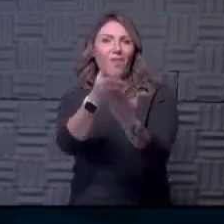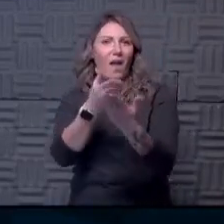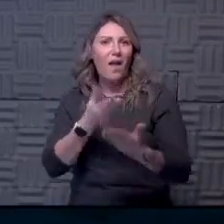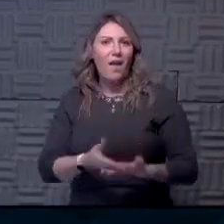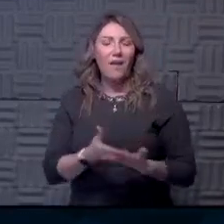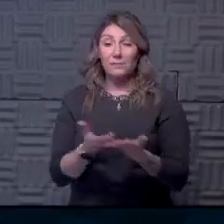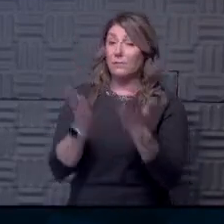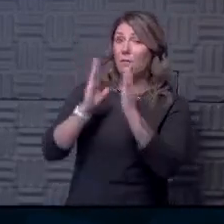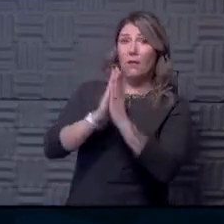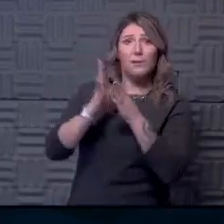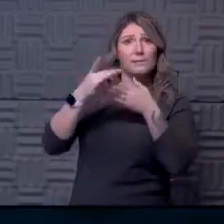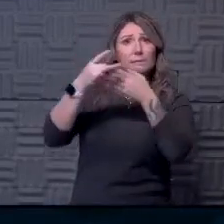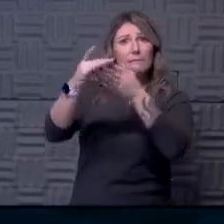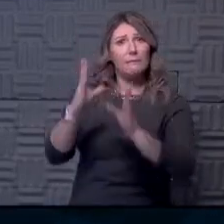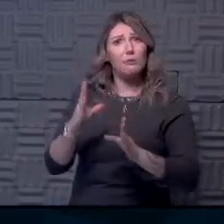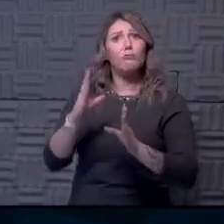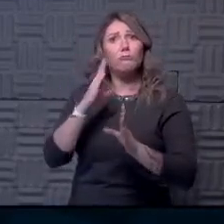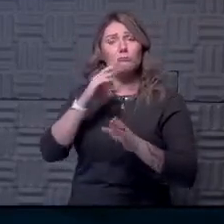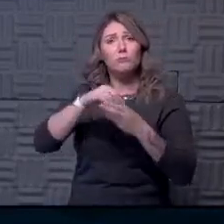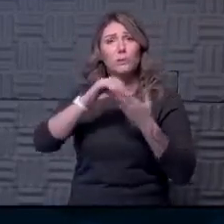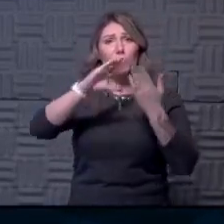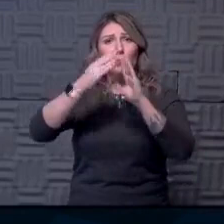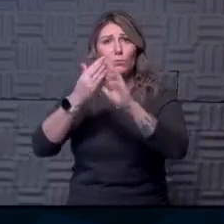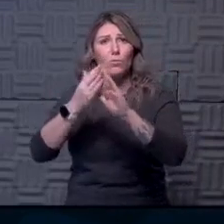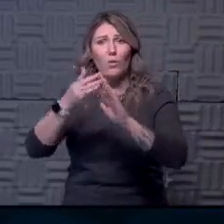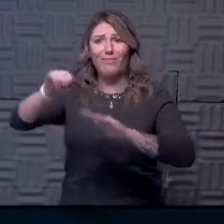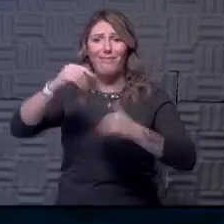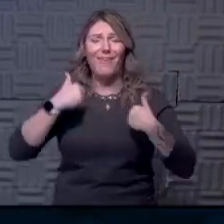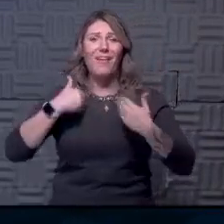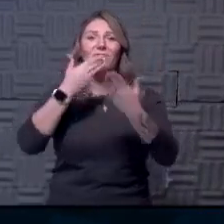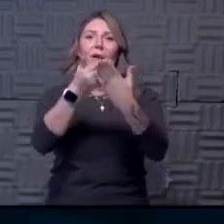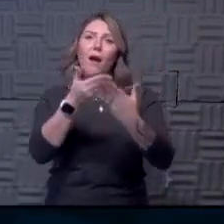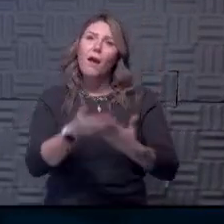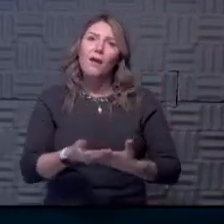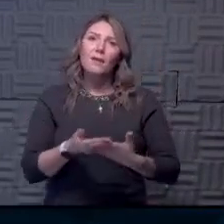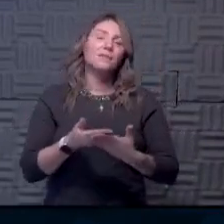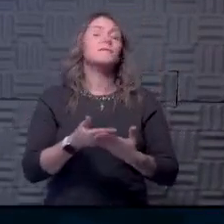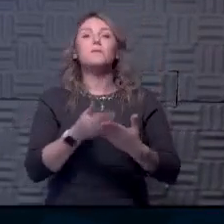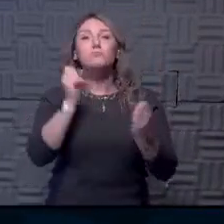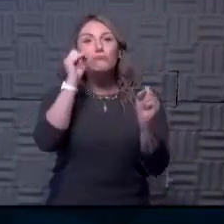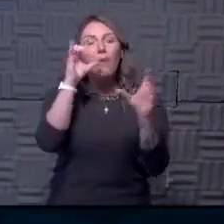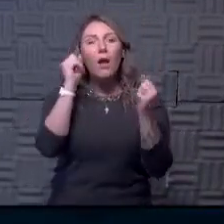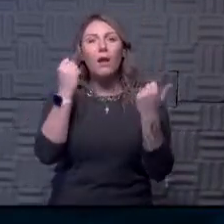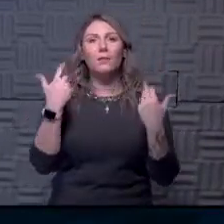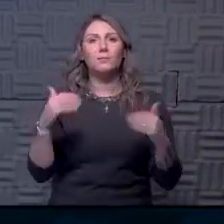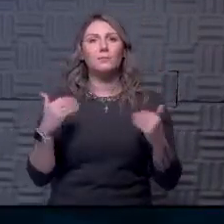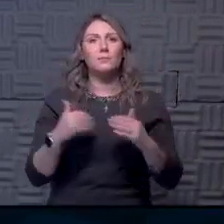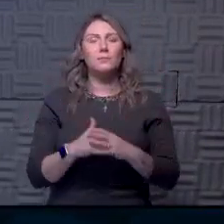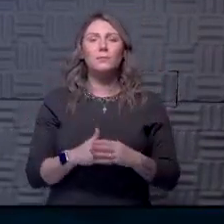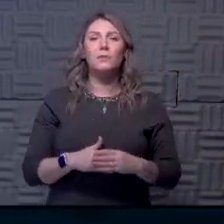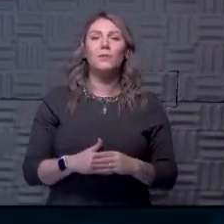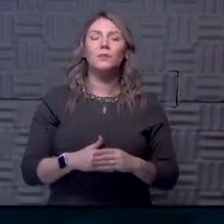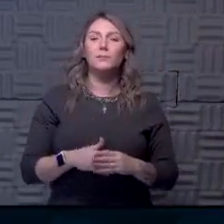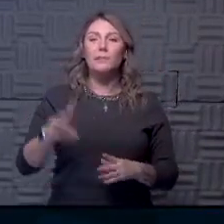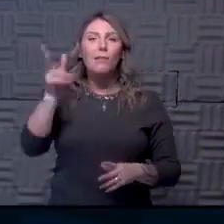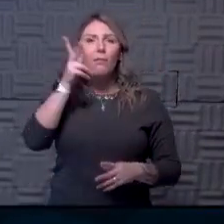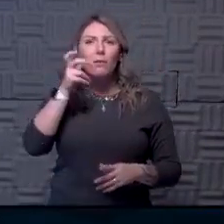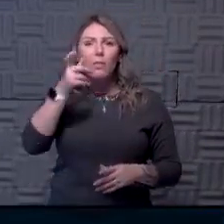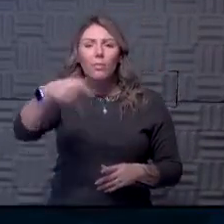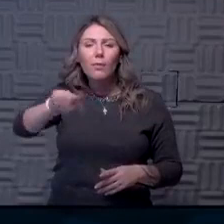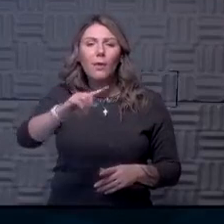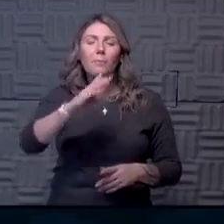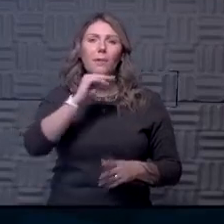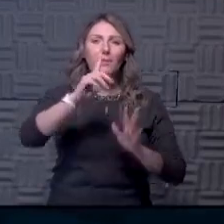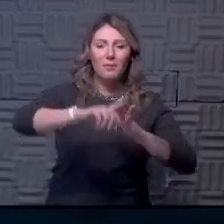in the community, have myths and facts. It's been surprised to listen to them. Like maybe